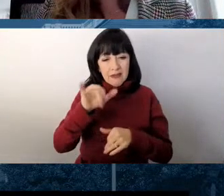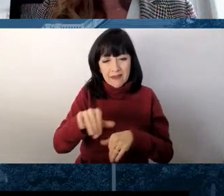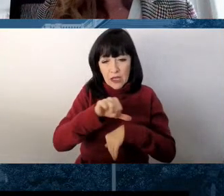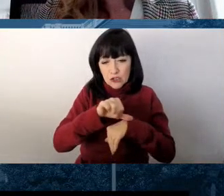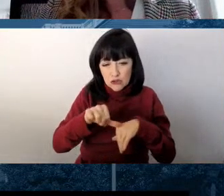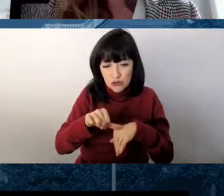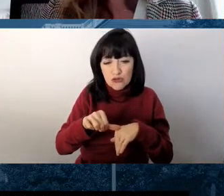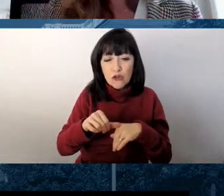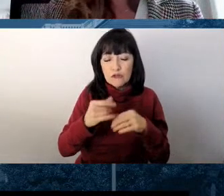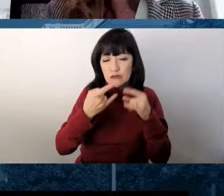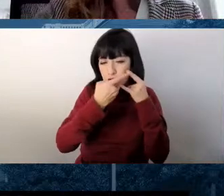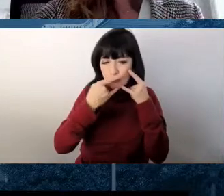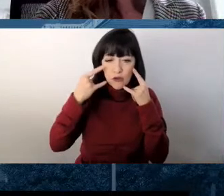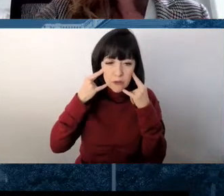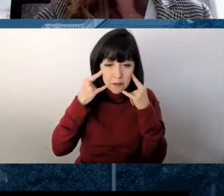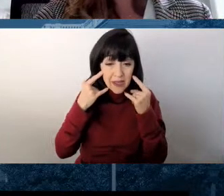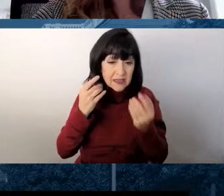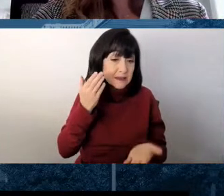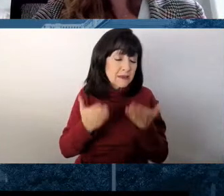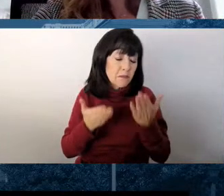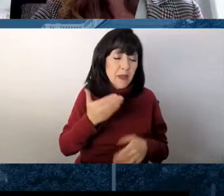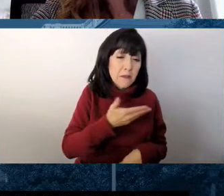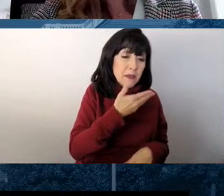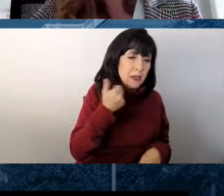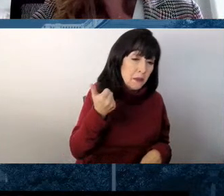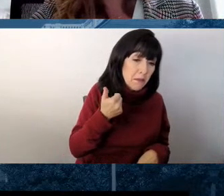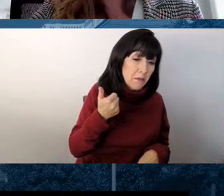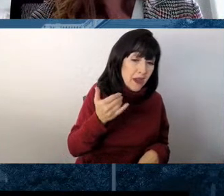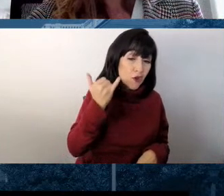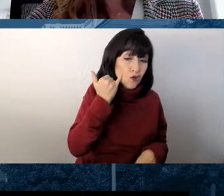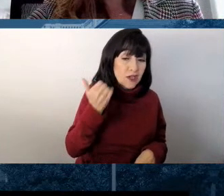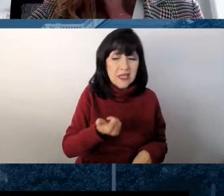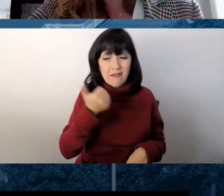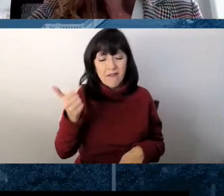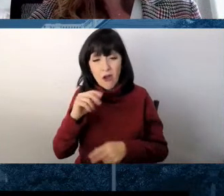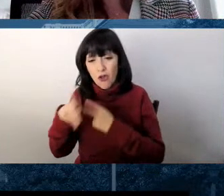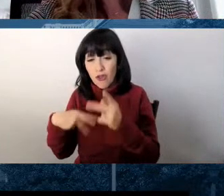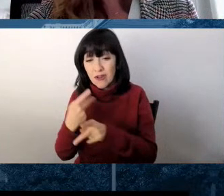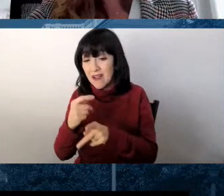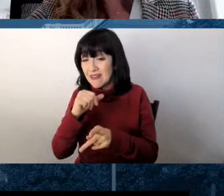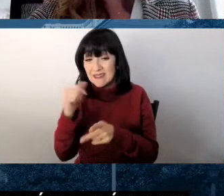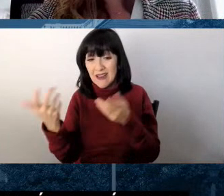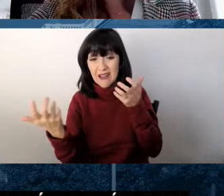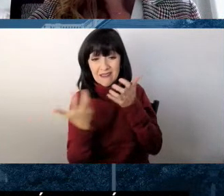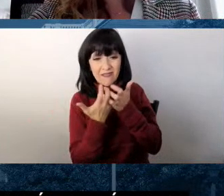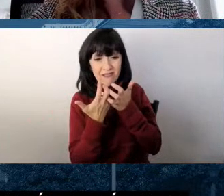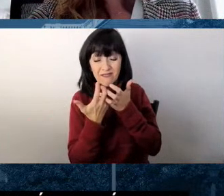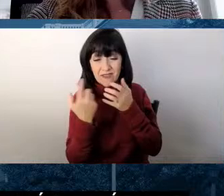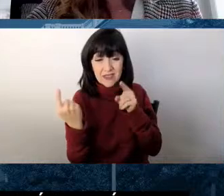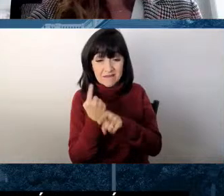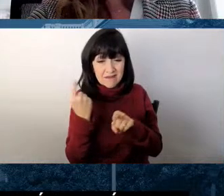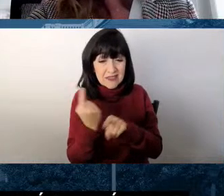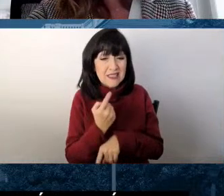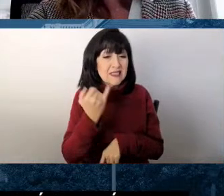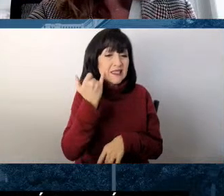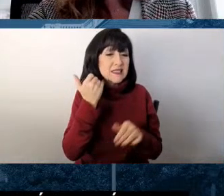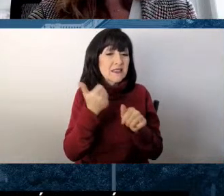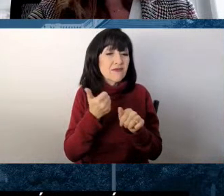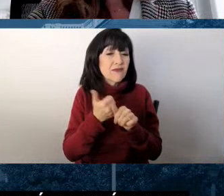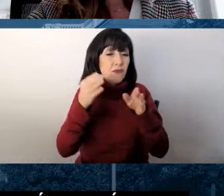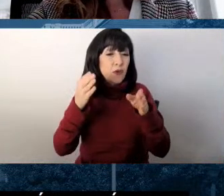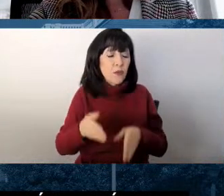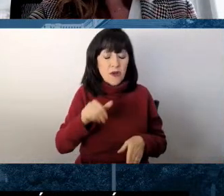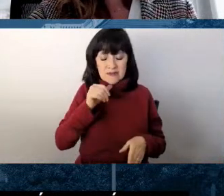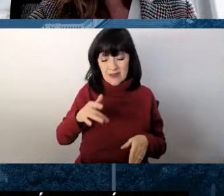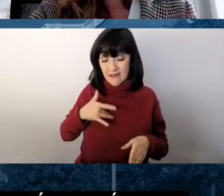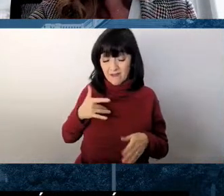mask, may be better than a poor fitting respirator, especially if it's not comfortable.